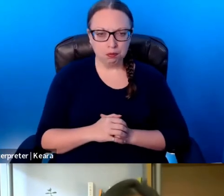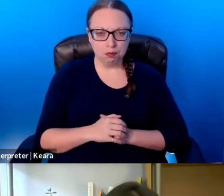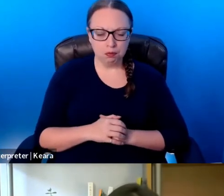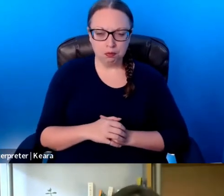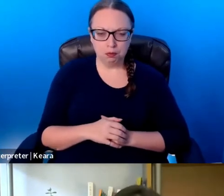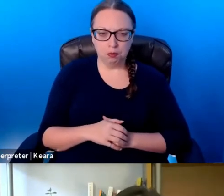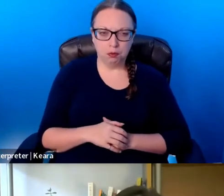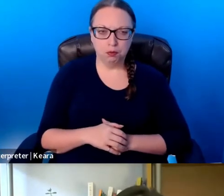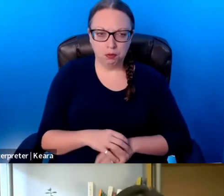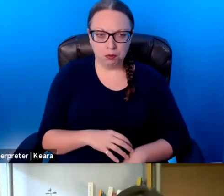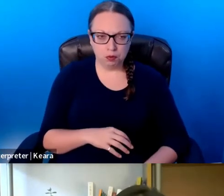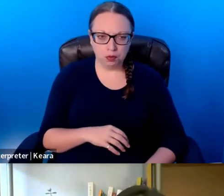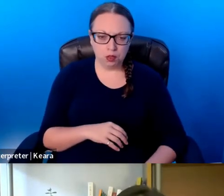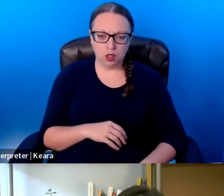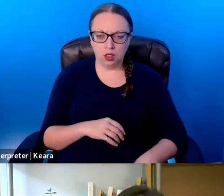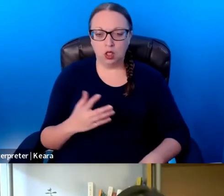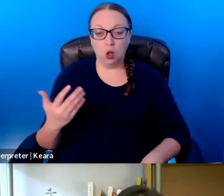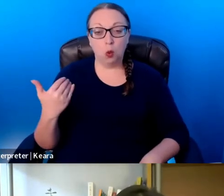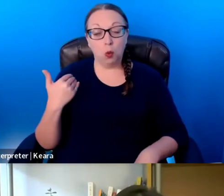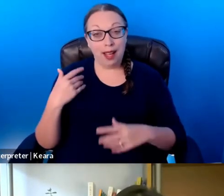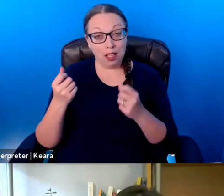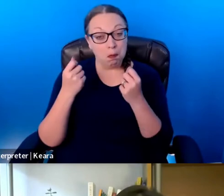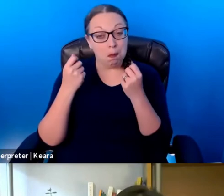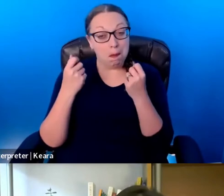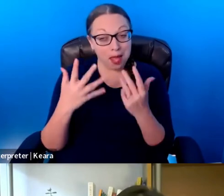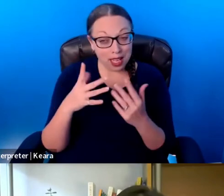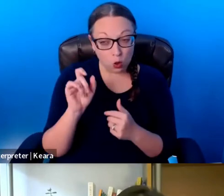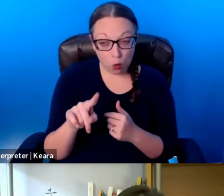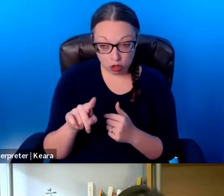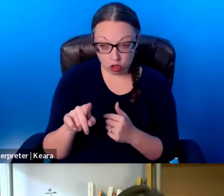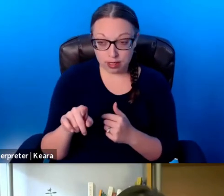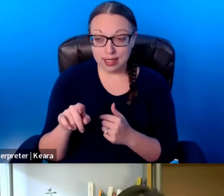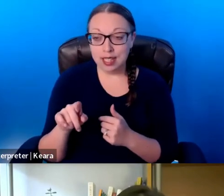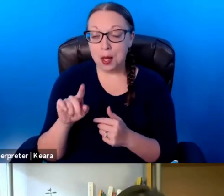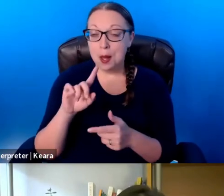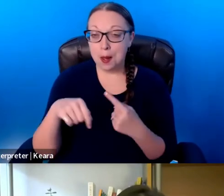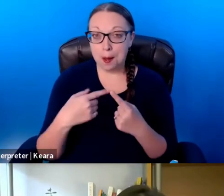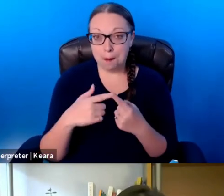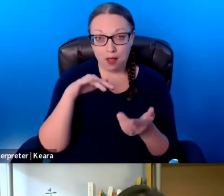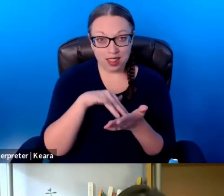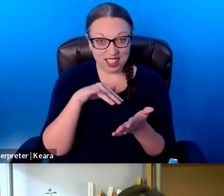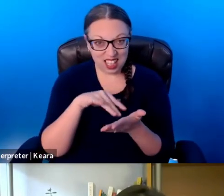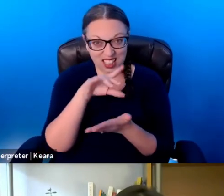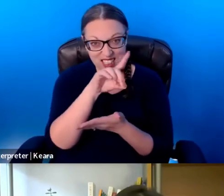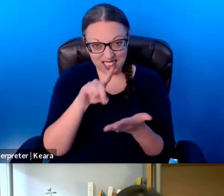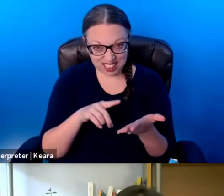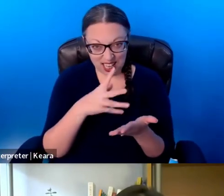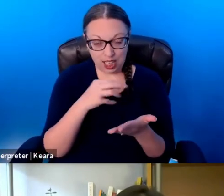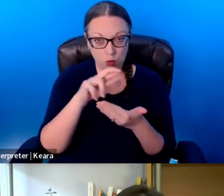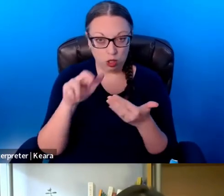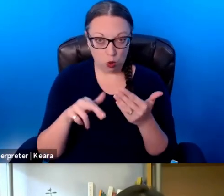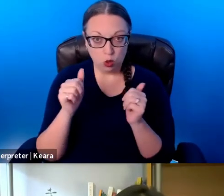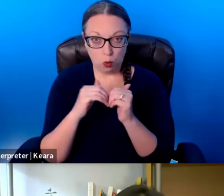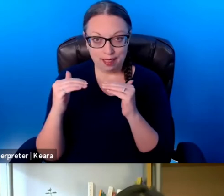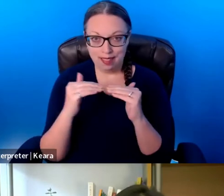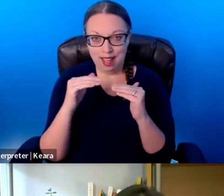of questions about the study design and results with regard to equity. So